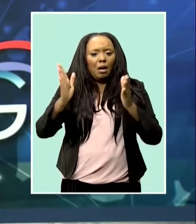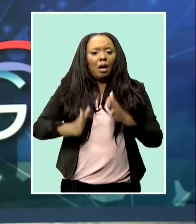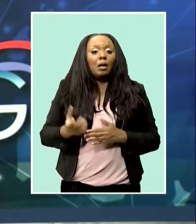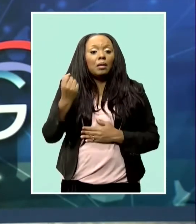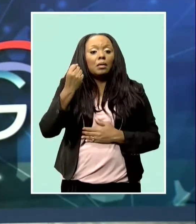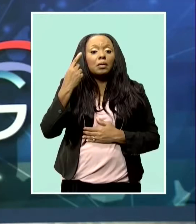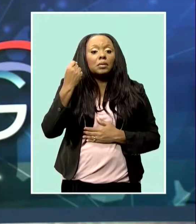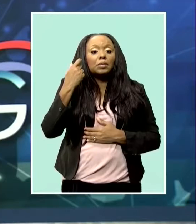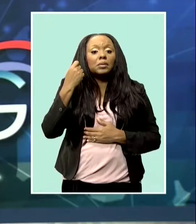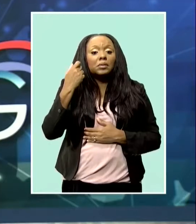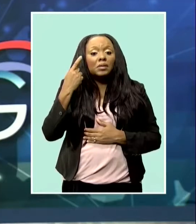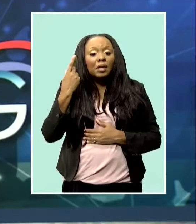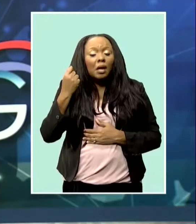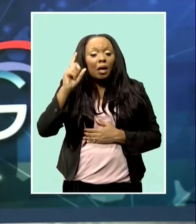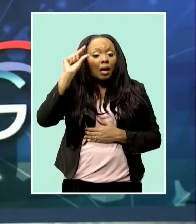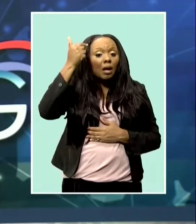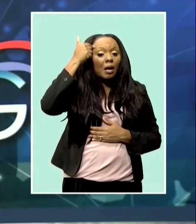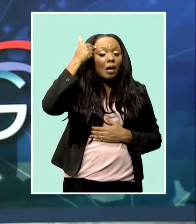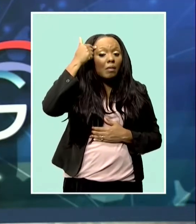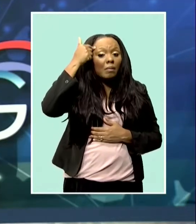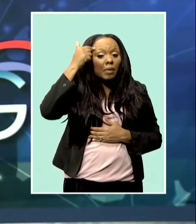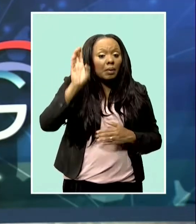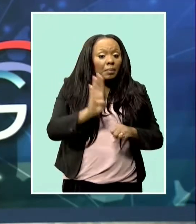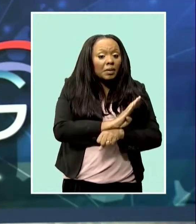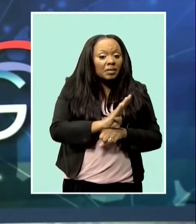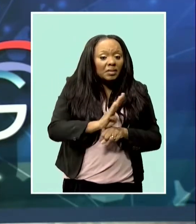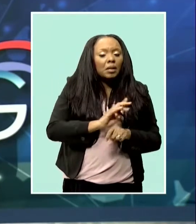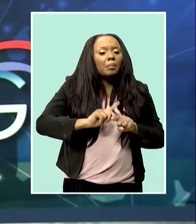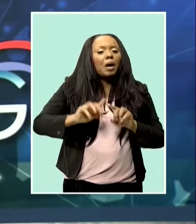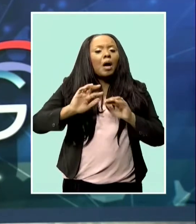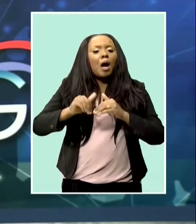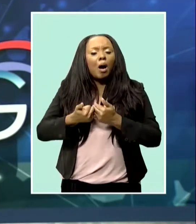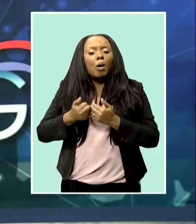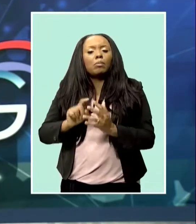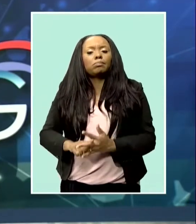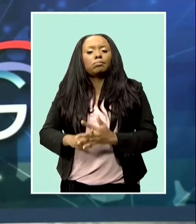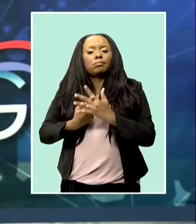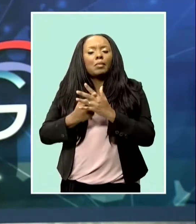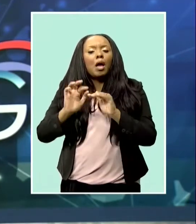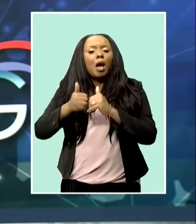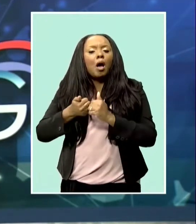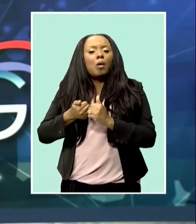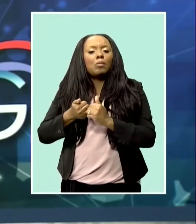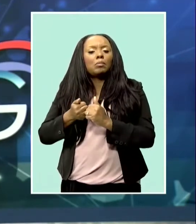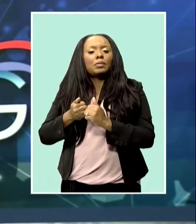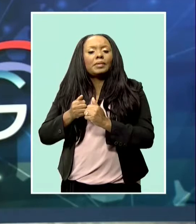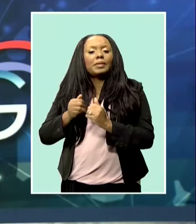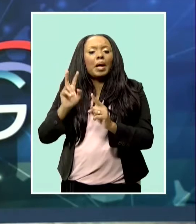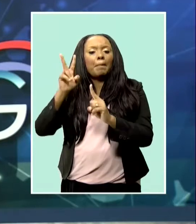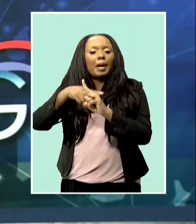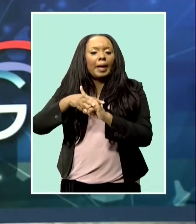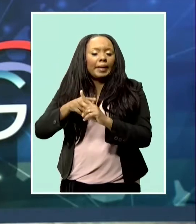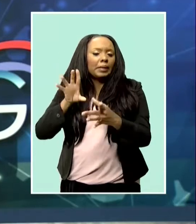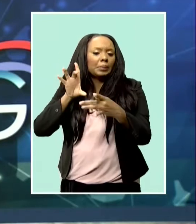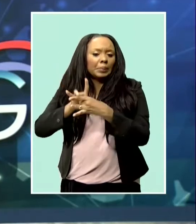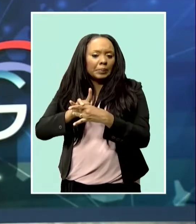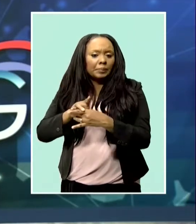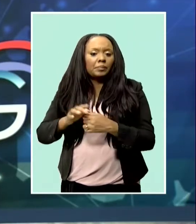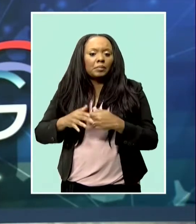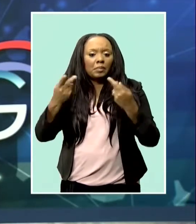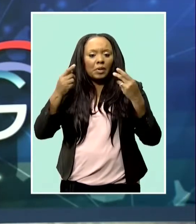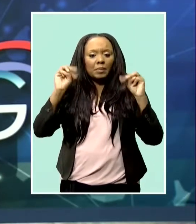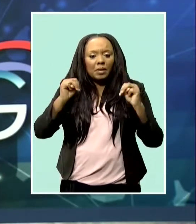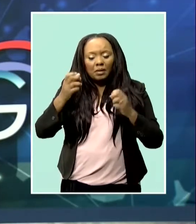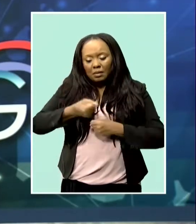the implications of measures government would have employed, but why they have been enacted. The Prime Minister extended